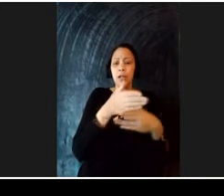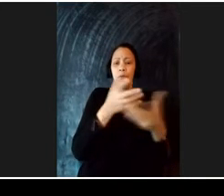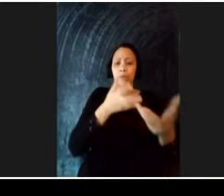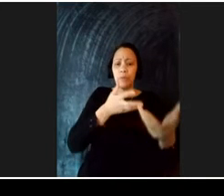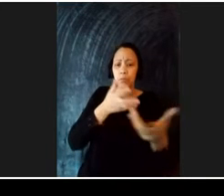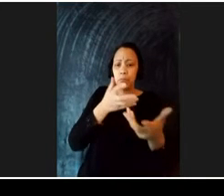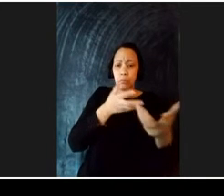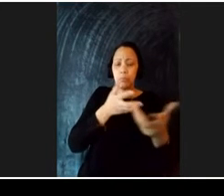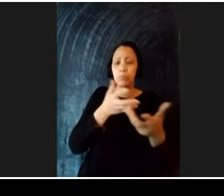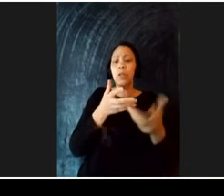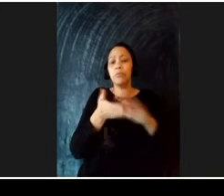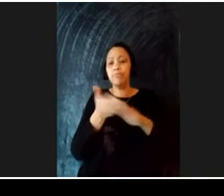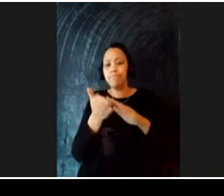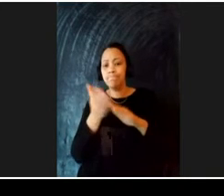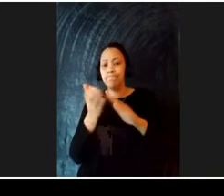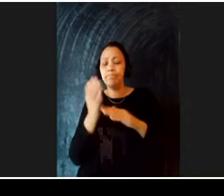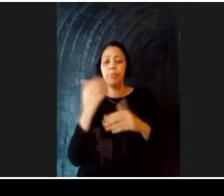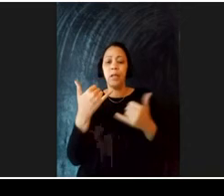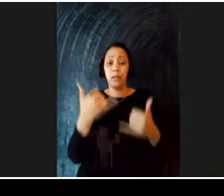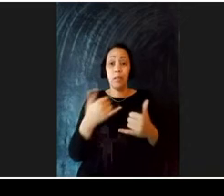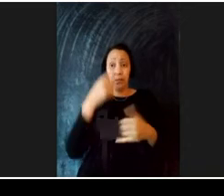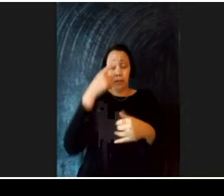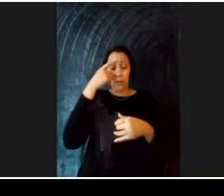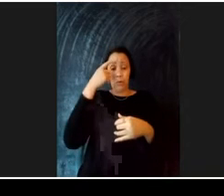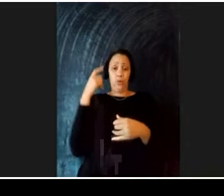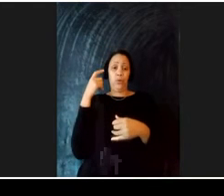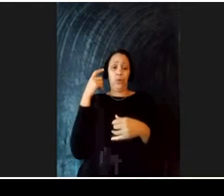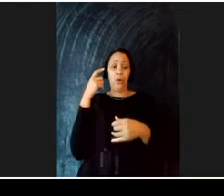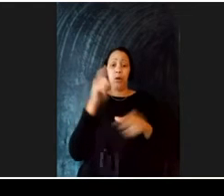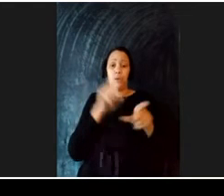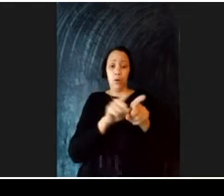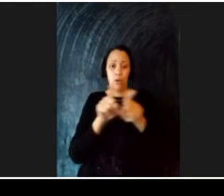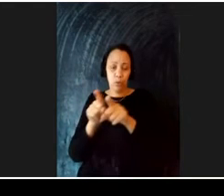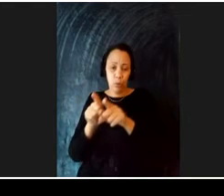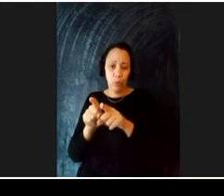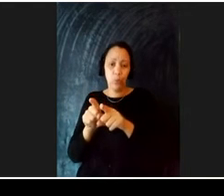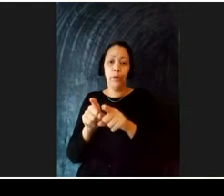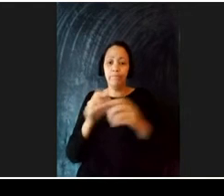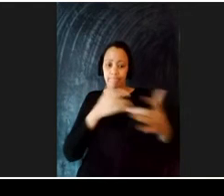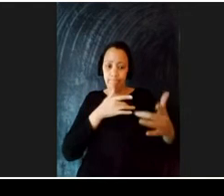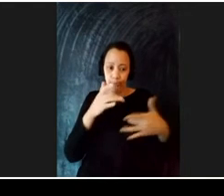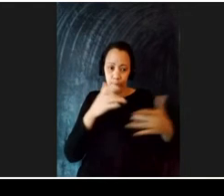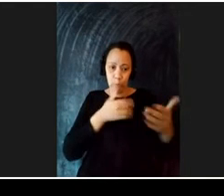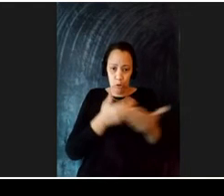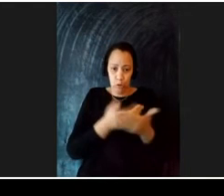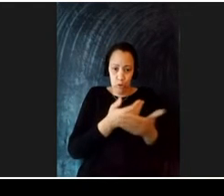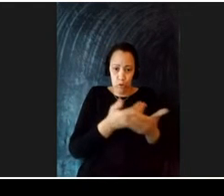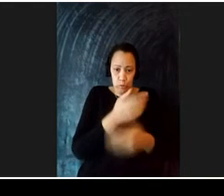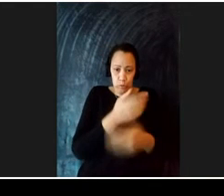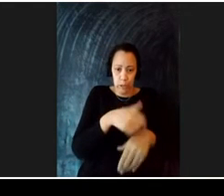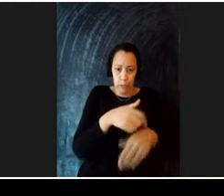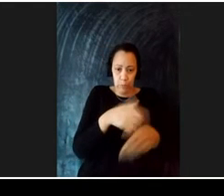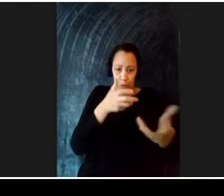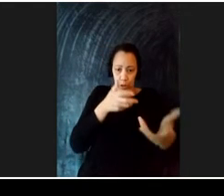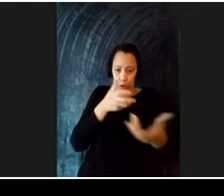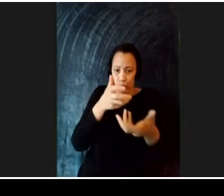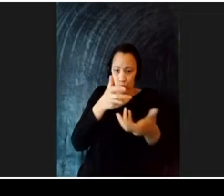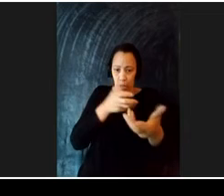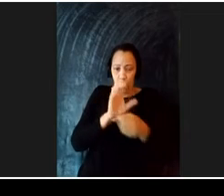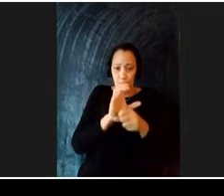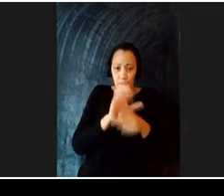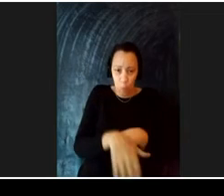responded we held space holding restorative circles and offering tools for young people to engage in self-care and address concerns